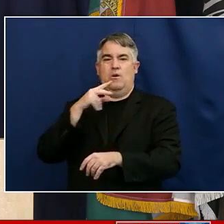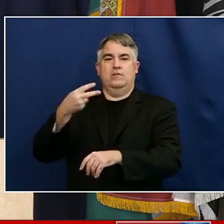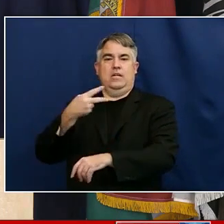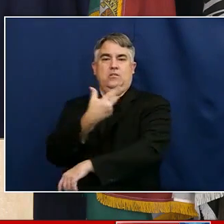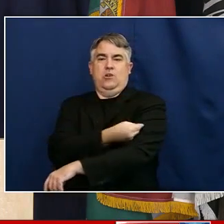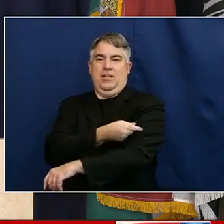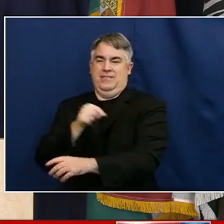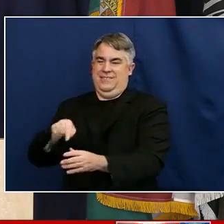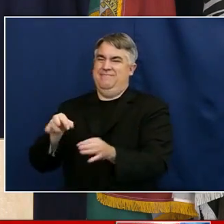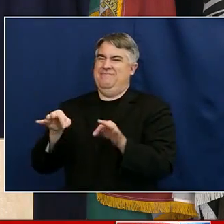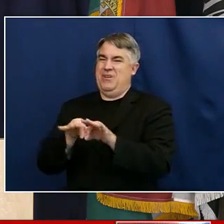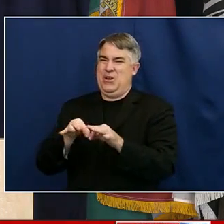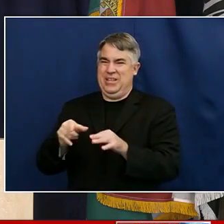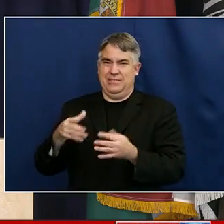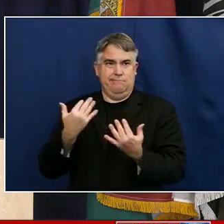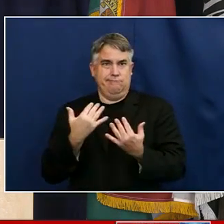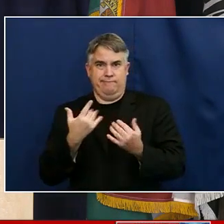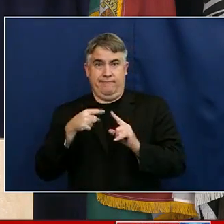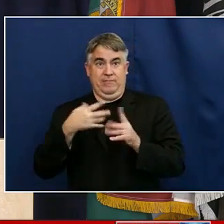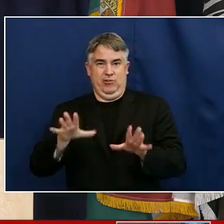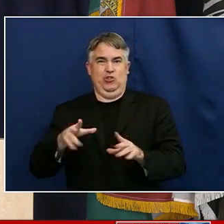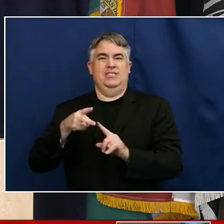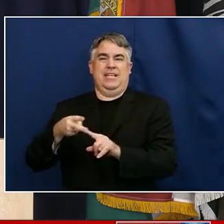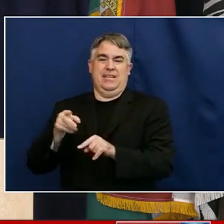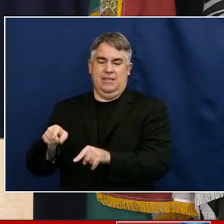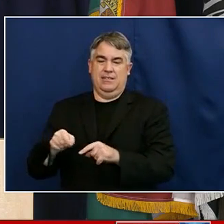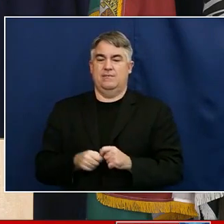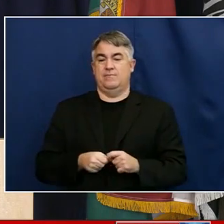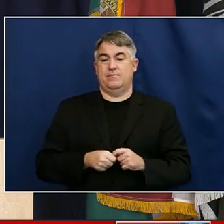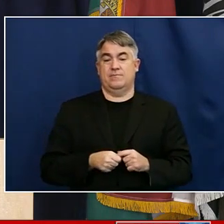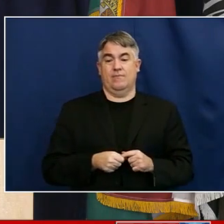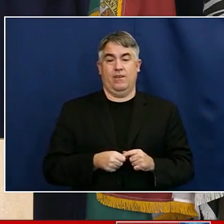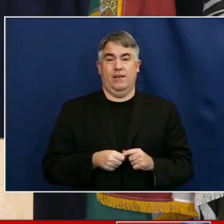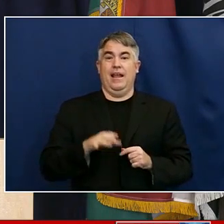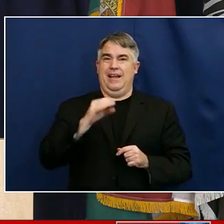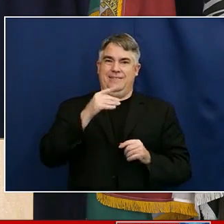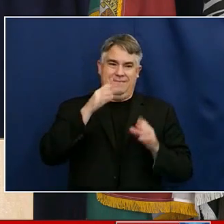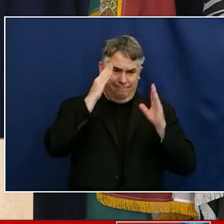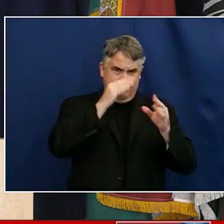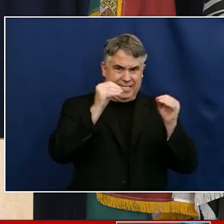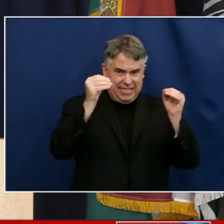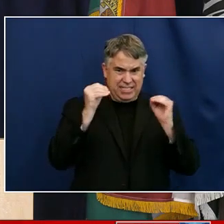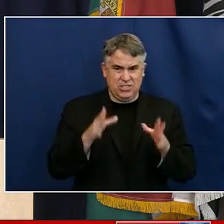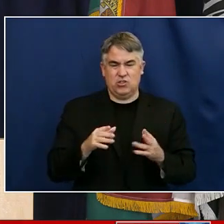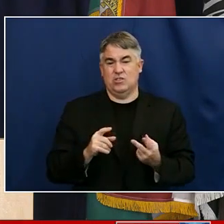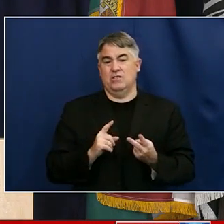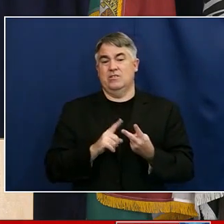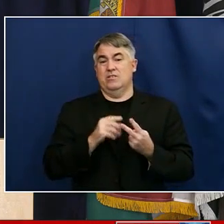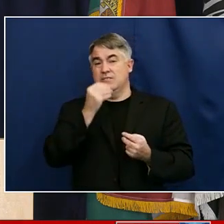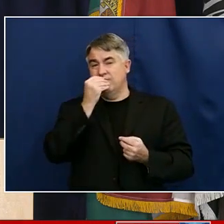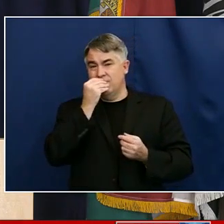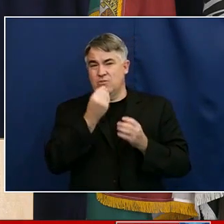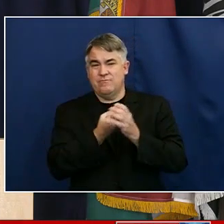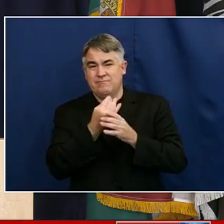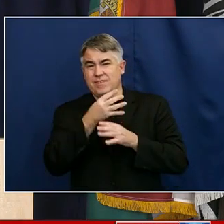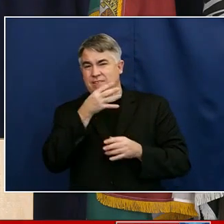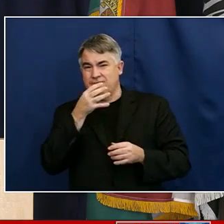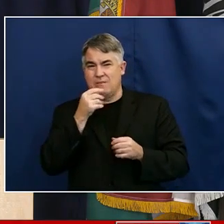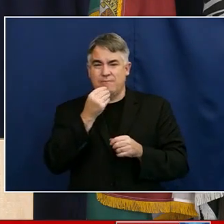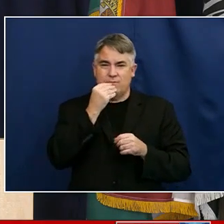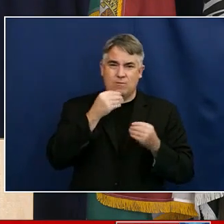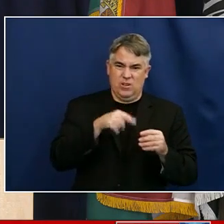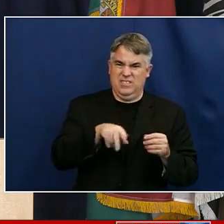been stood up for our teachers and education staff, for our emergency responders, and for our food and agricultural workers. And so we are going to